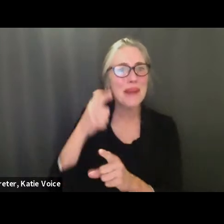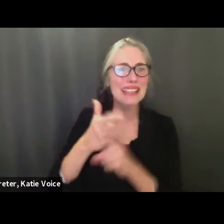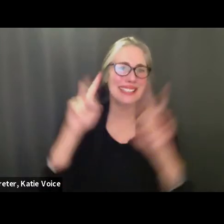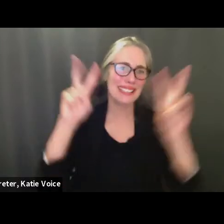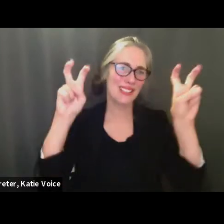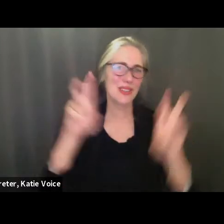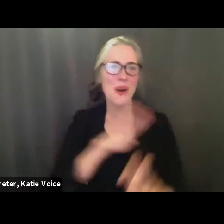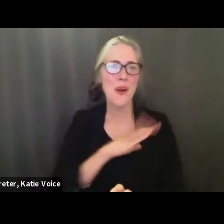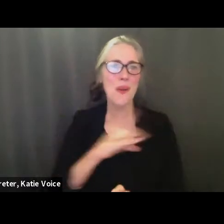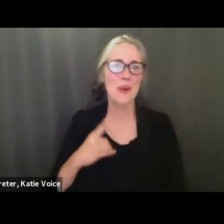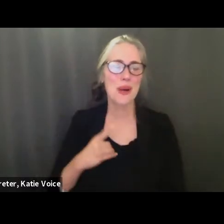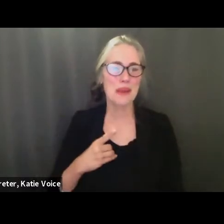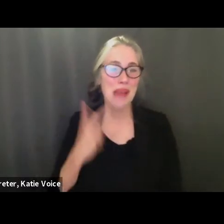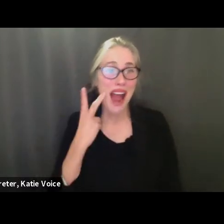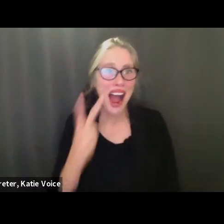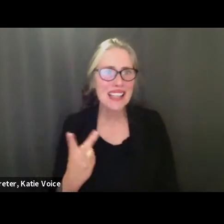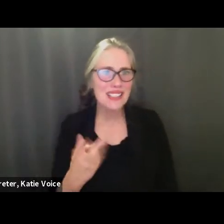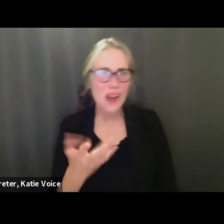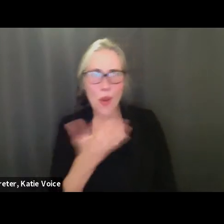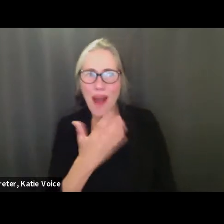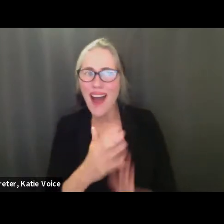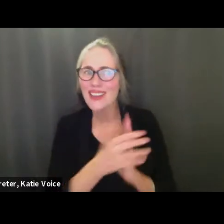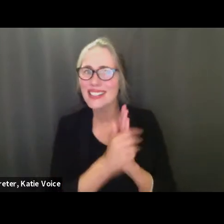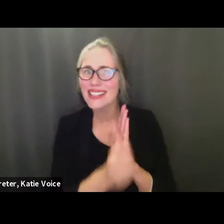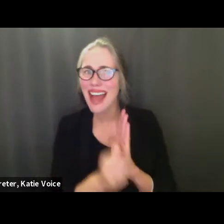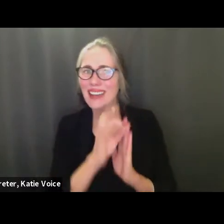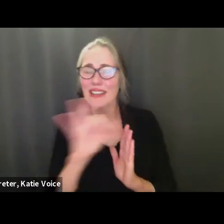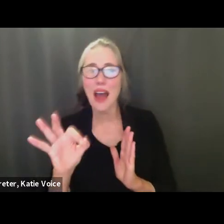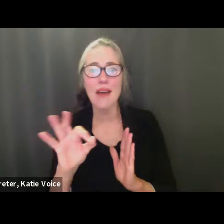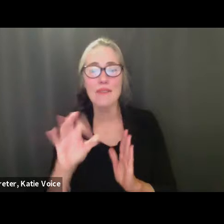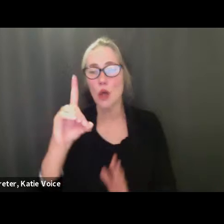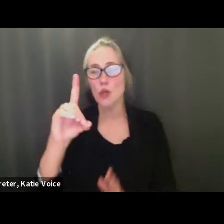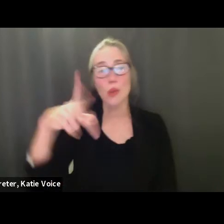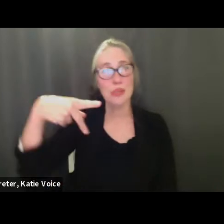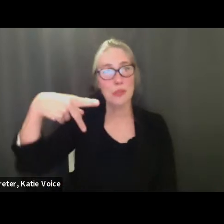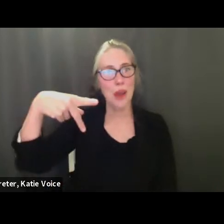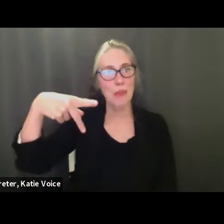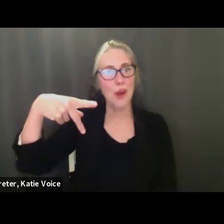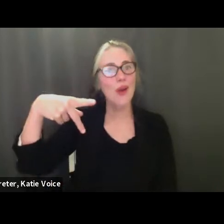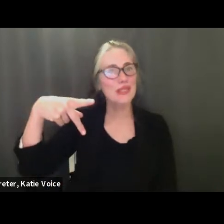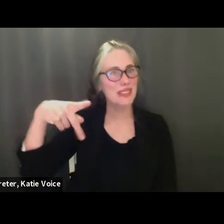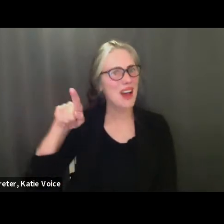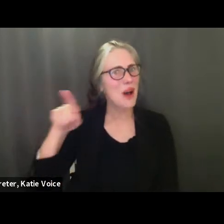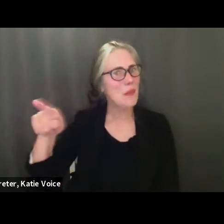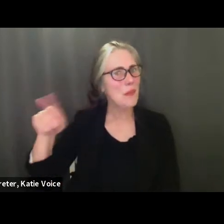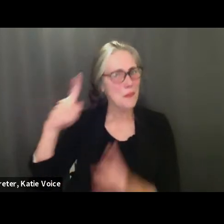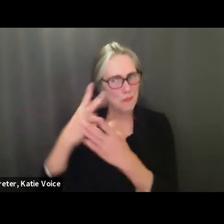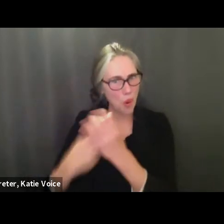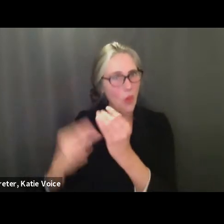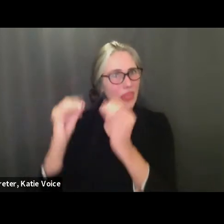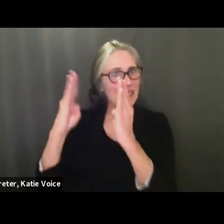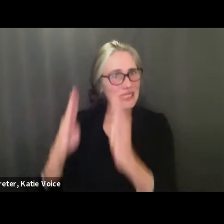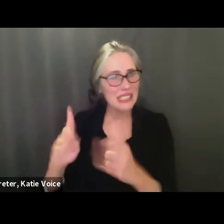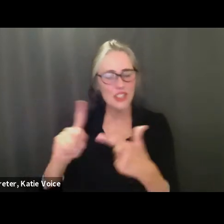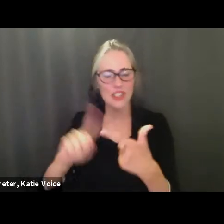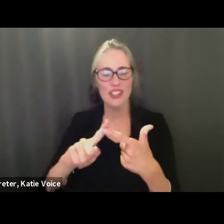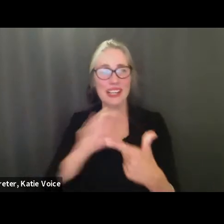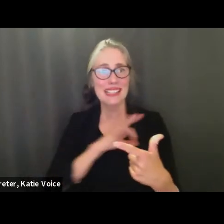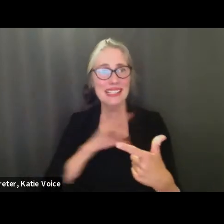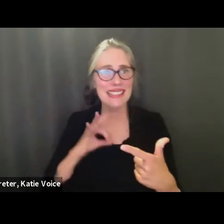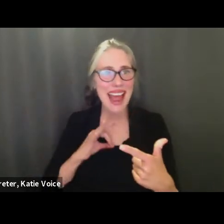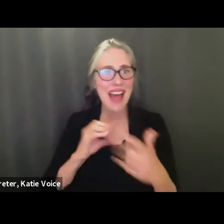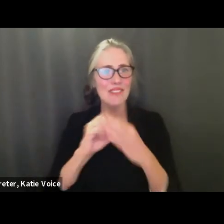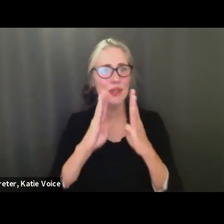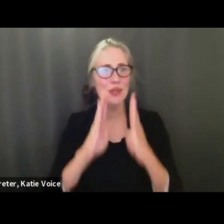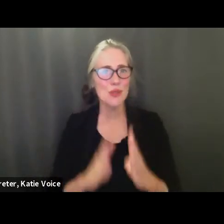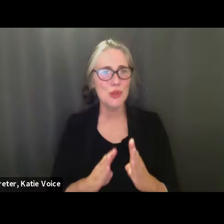the talent of the Dos Pueblos, both the teachers, the staff, and the students, and